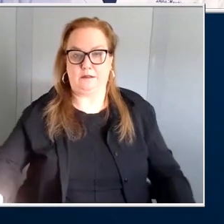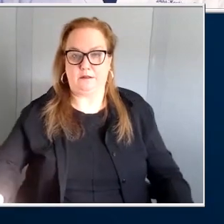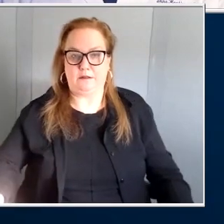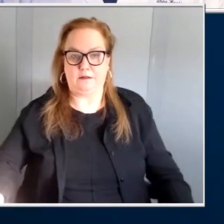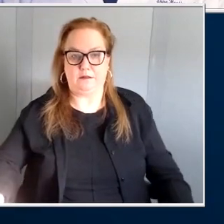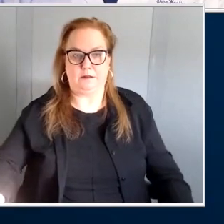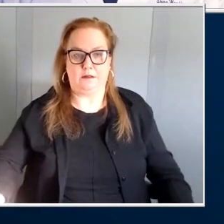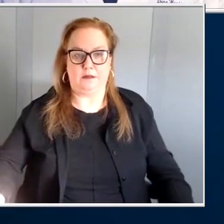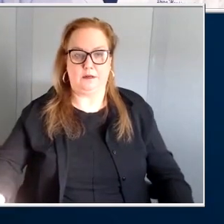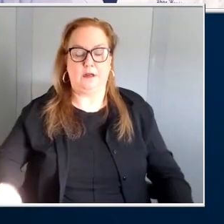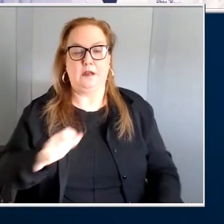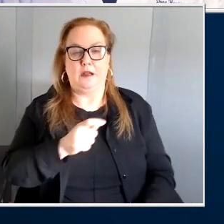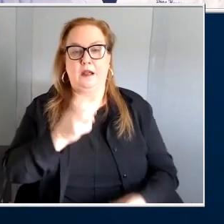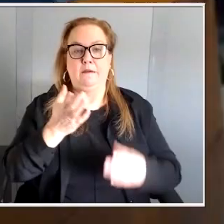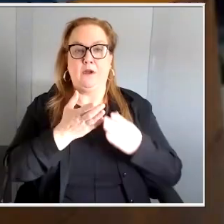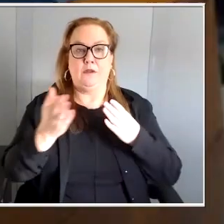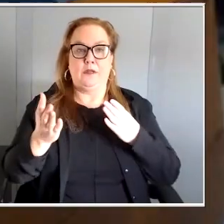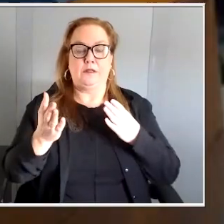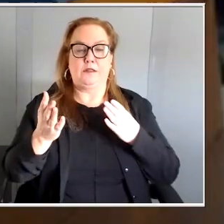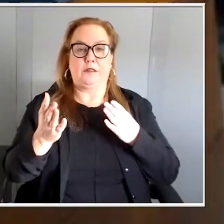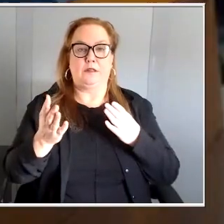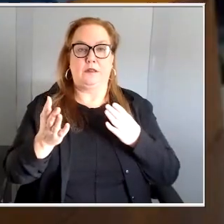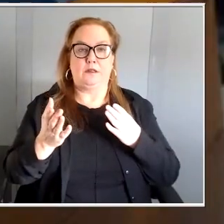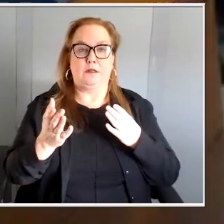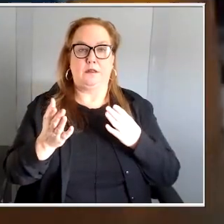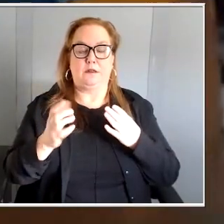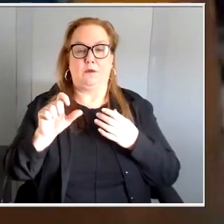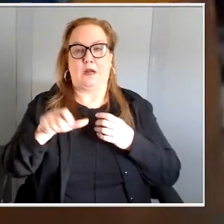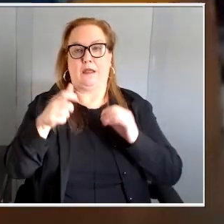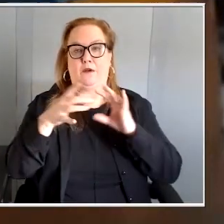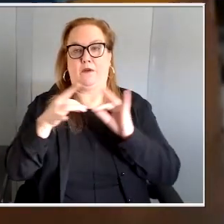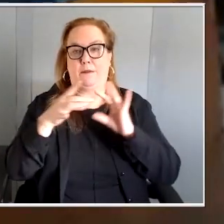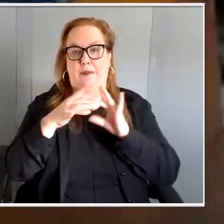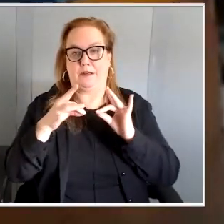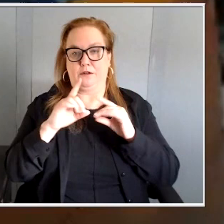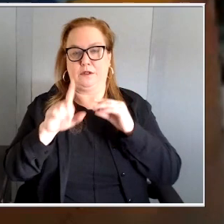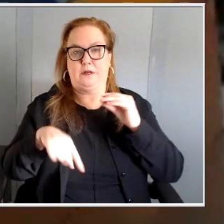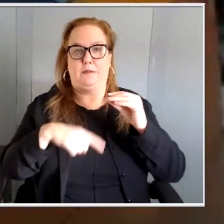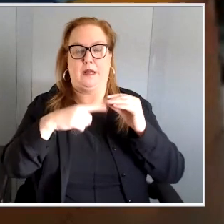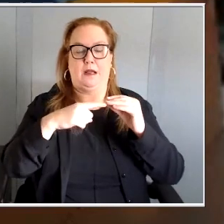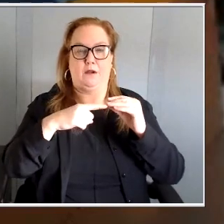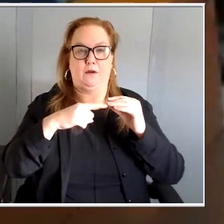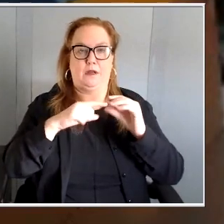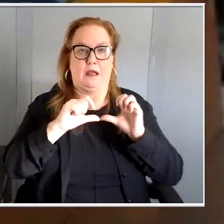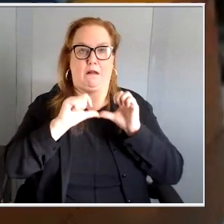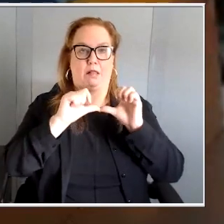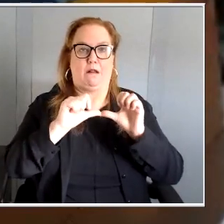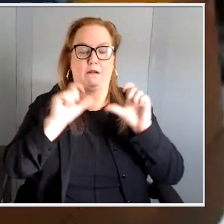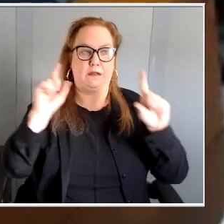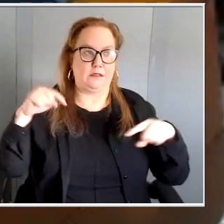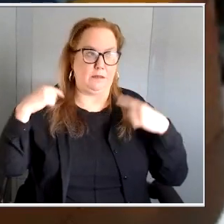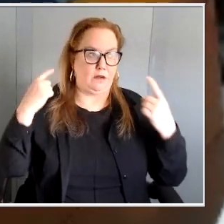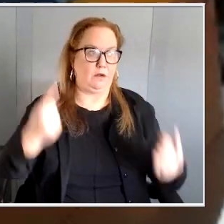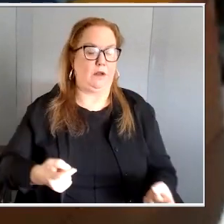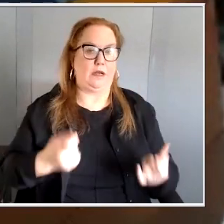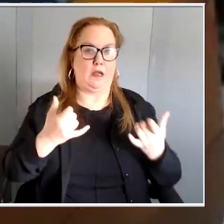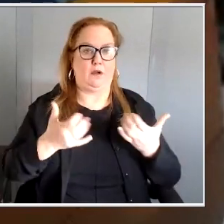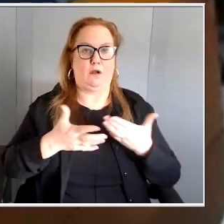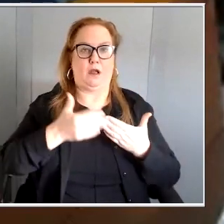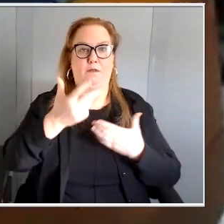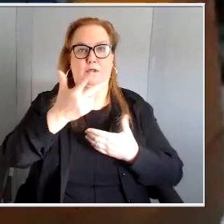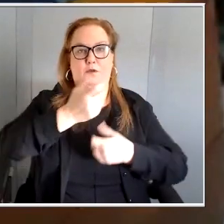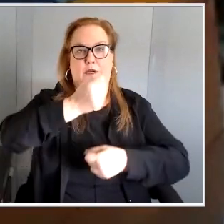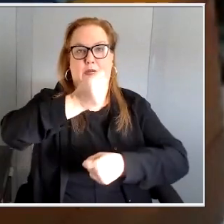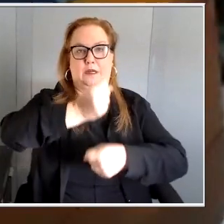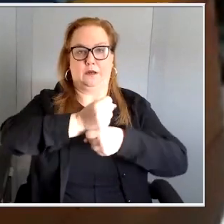Well, I think a couple of things. One is what others have already mentioned about how long this has been going on. I mean, we're sitting here nearly 3 years into